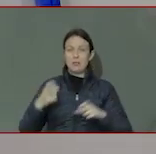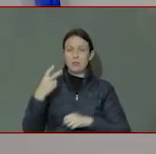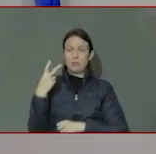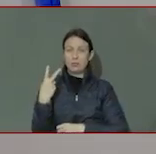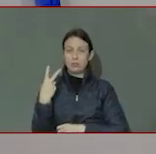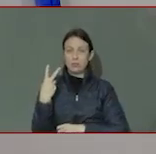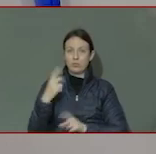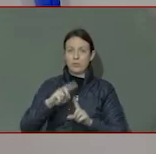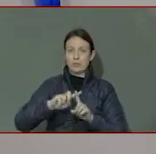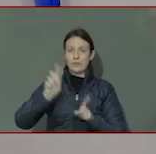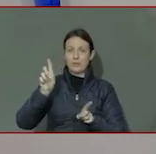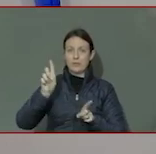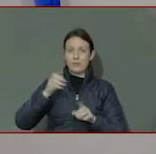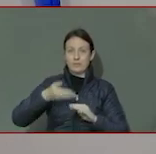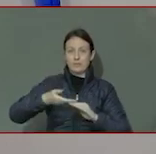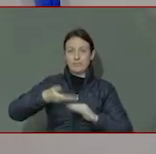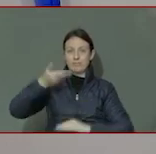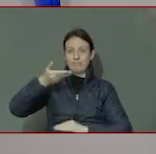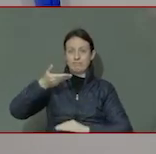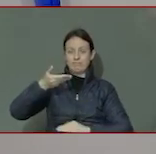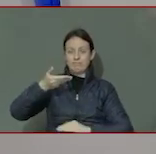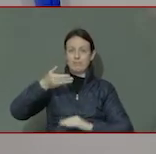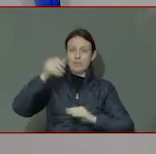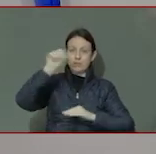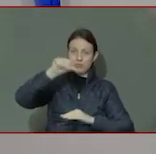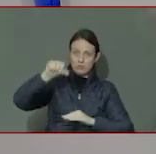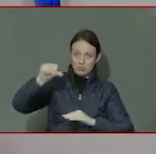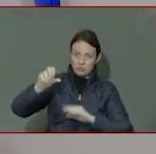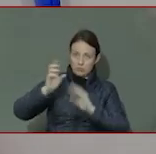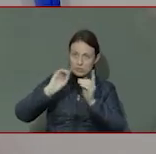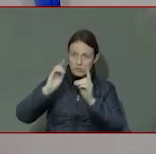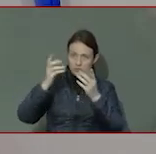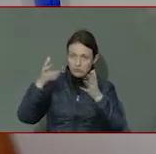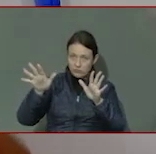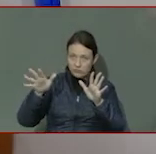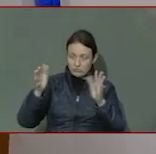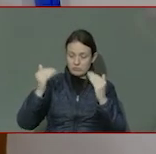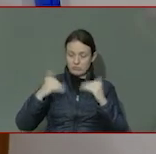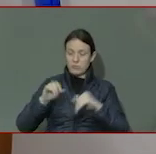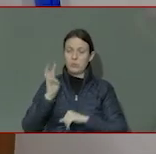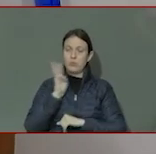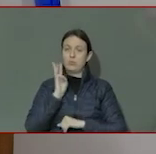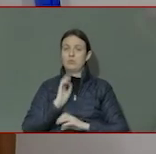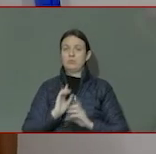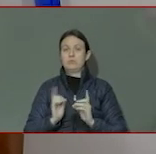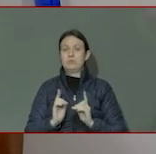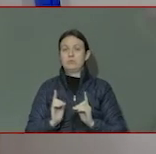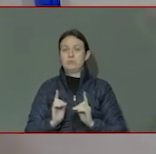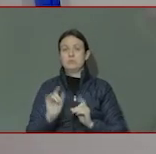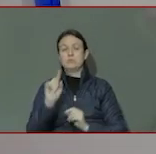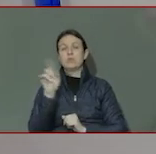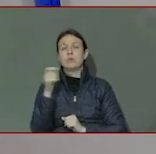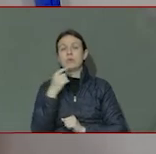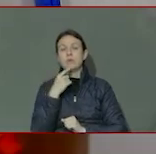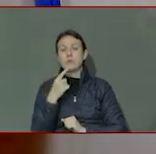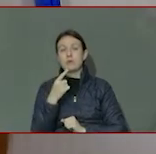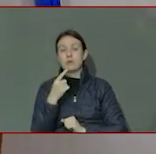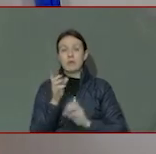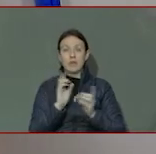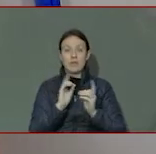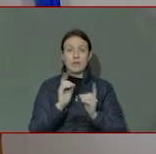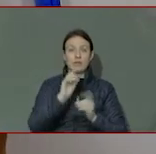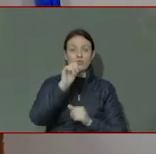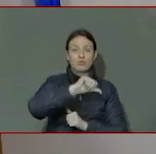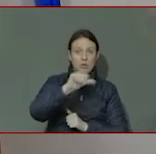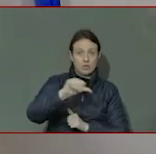salt and then separate about the water. Because you've identified, look here in the question here, it talks about the salt